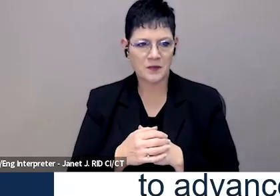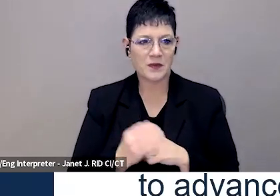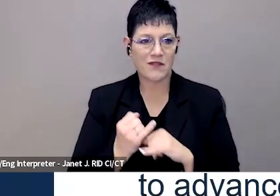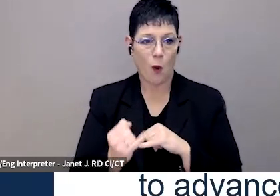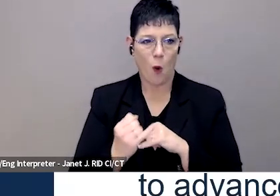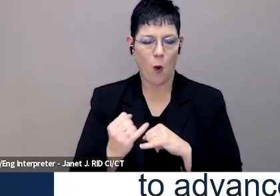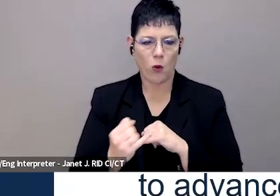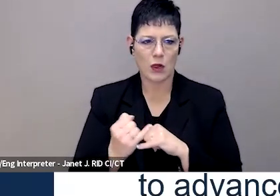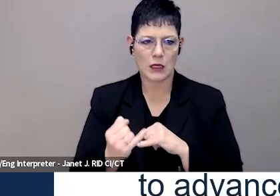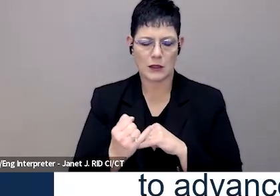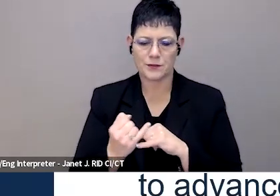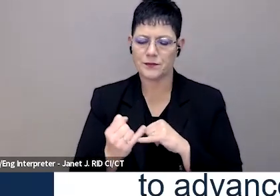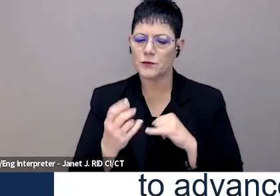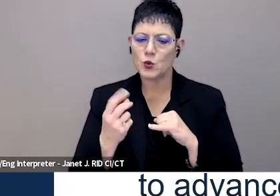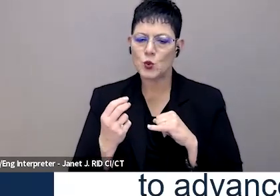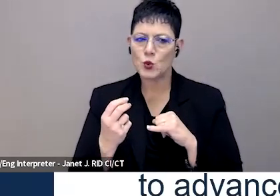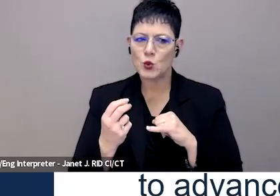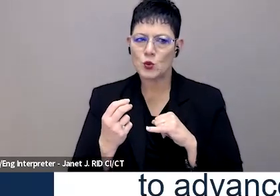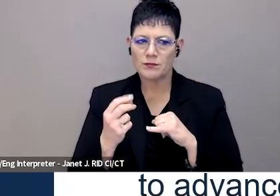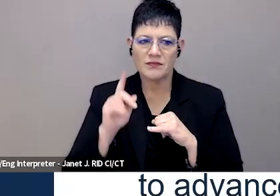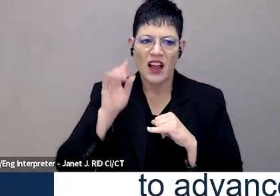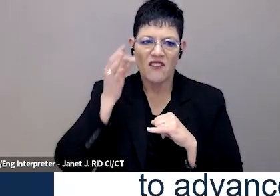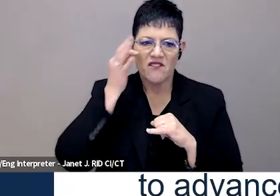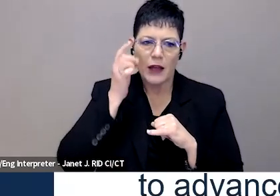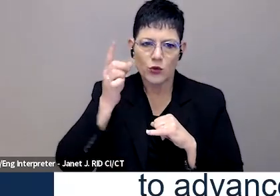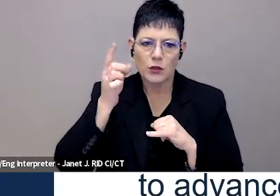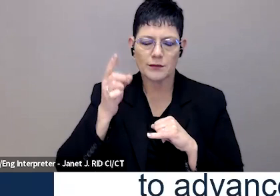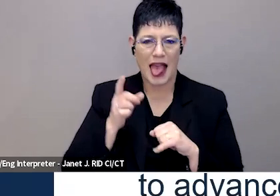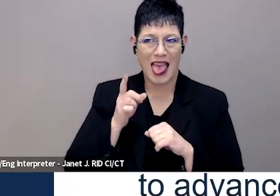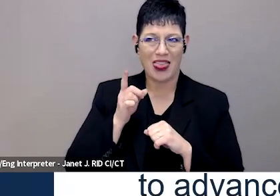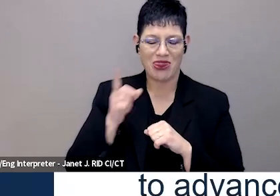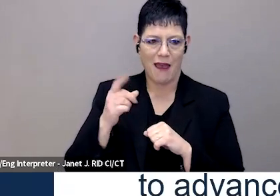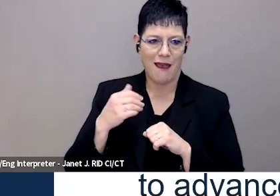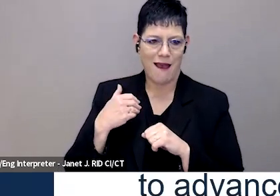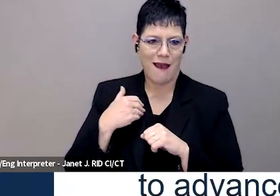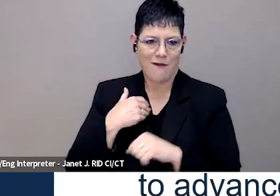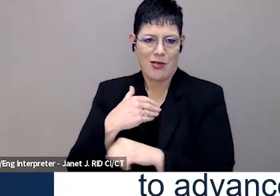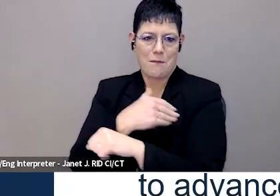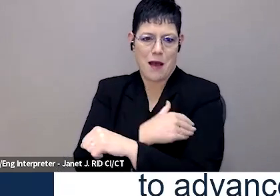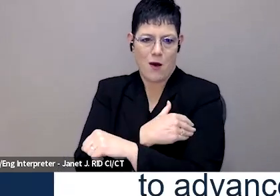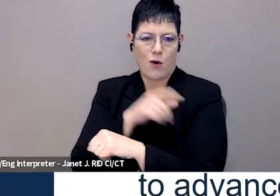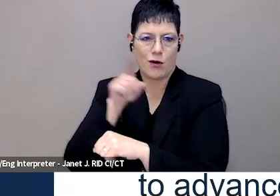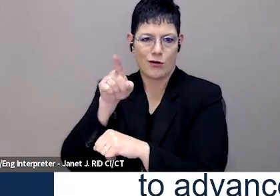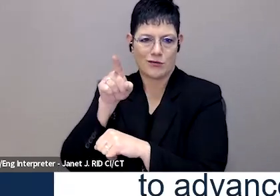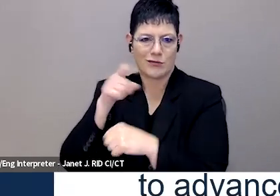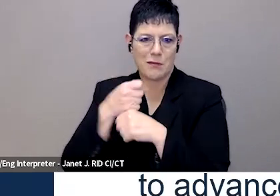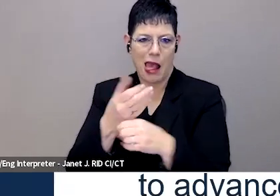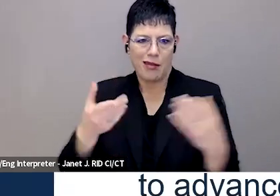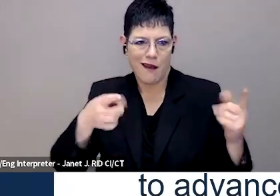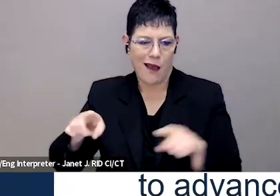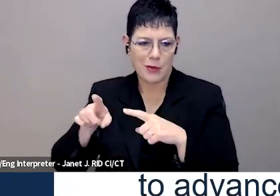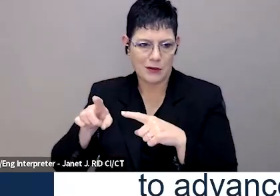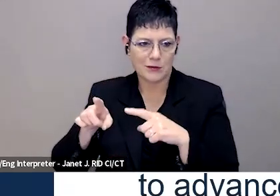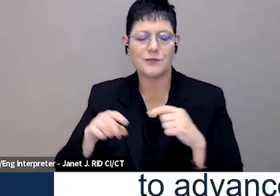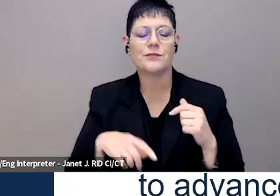Finally, we want to talk about federal agencies, the engine room where policy becomes reality. We've already seen